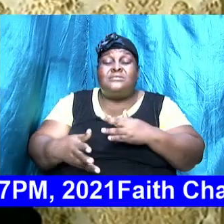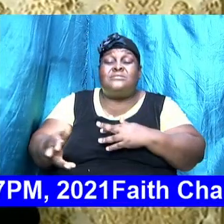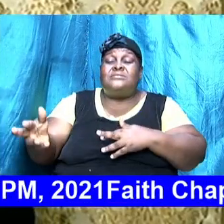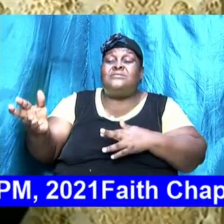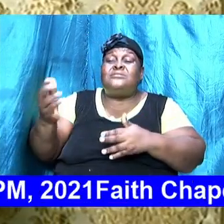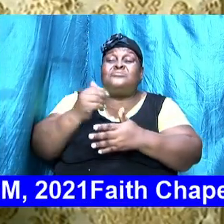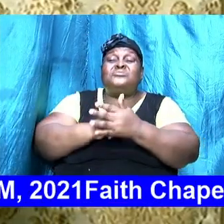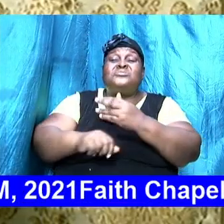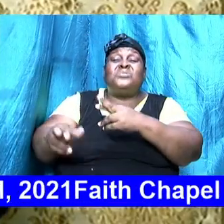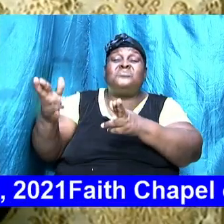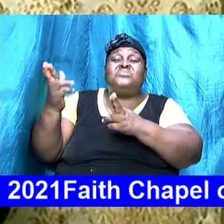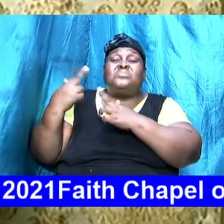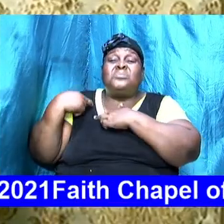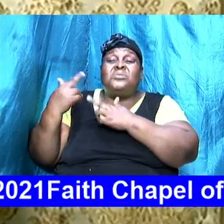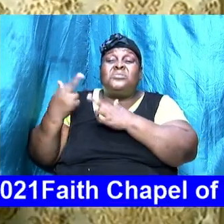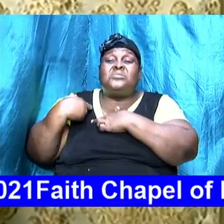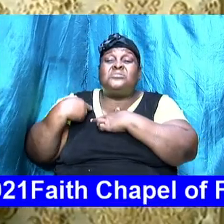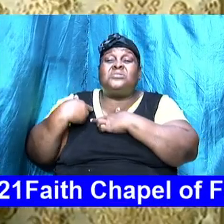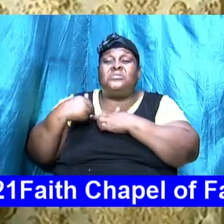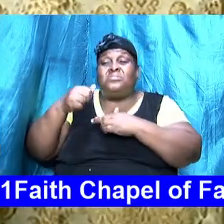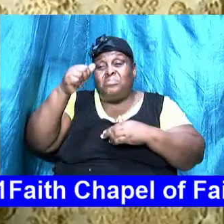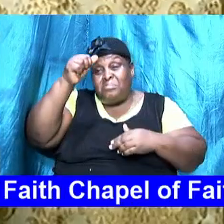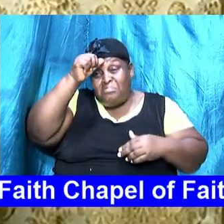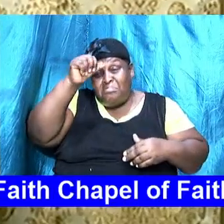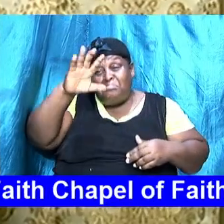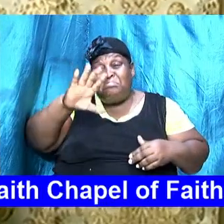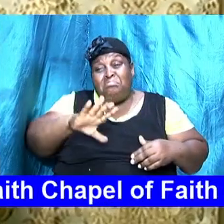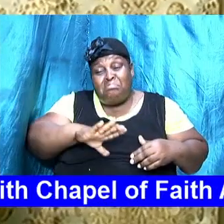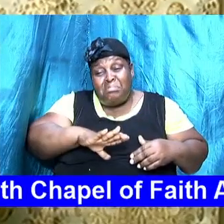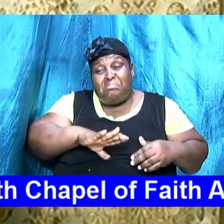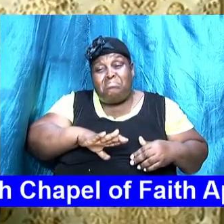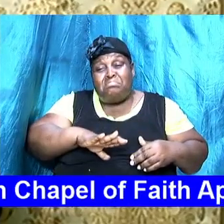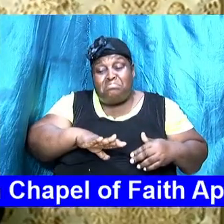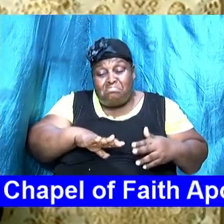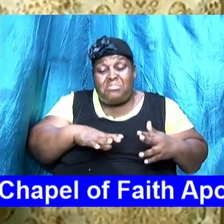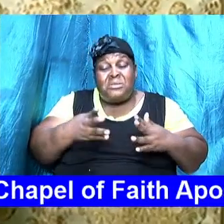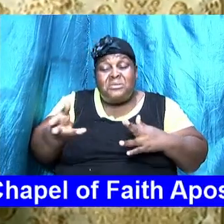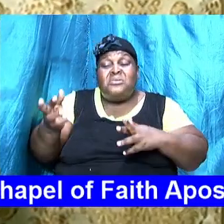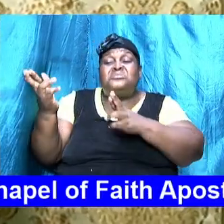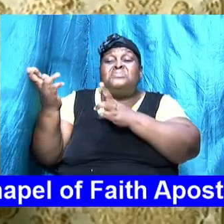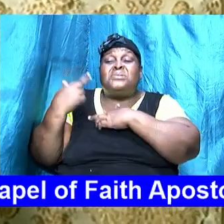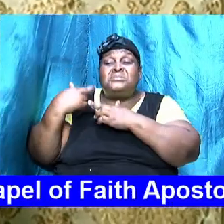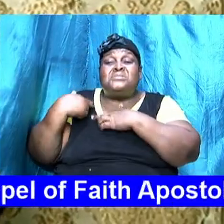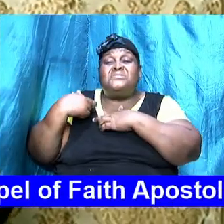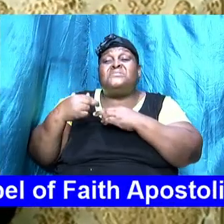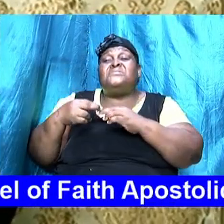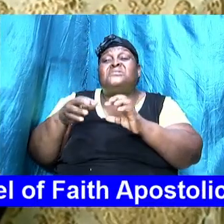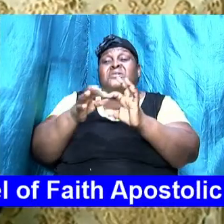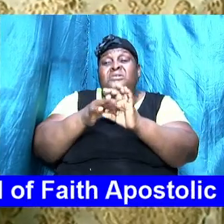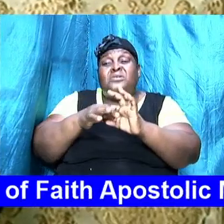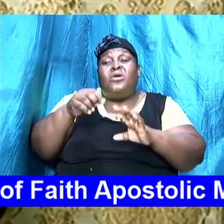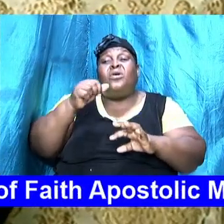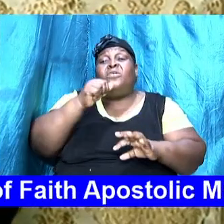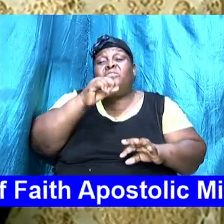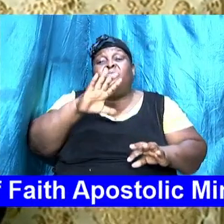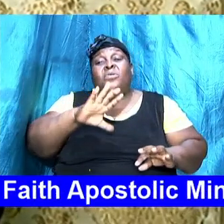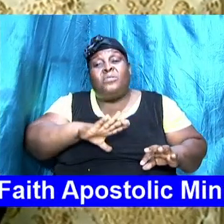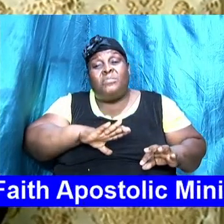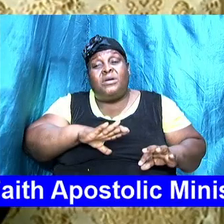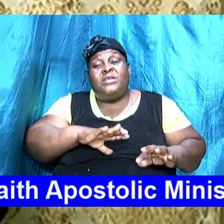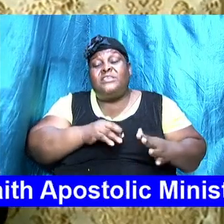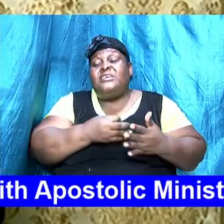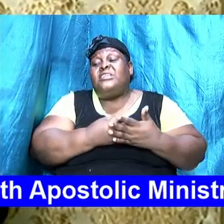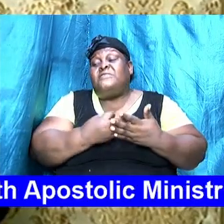men and that there are some responsibilities of women. And if we fail in our respective